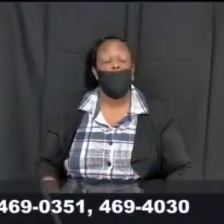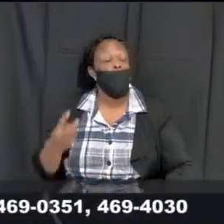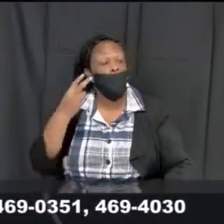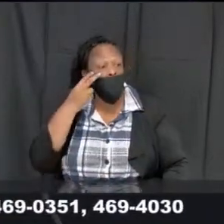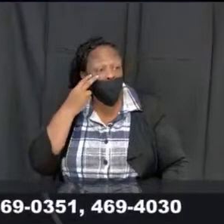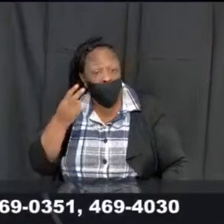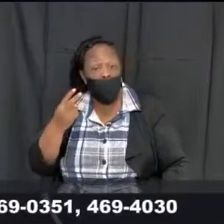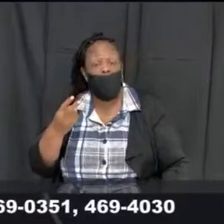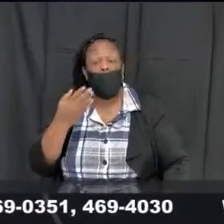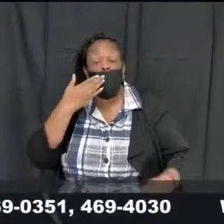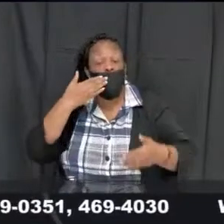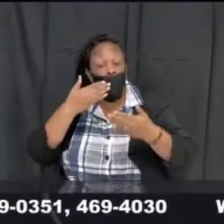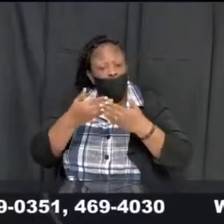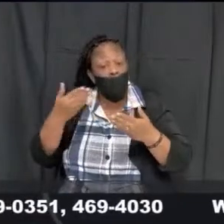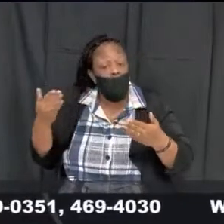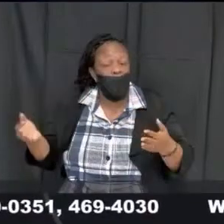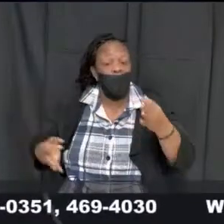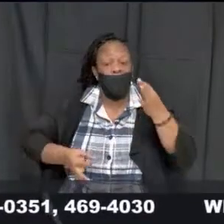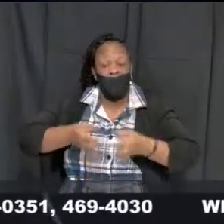results.